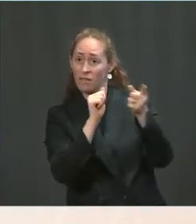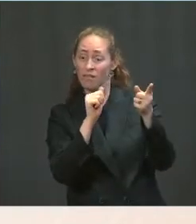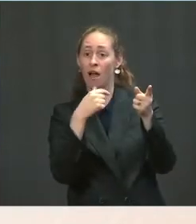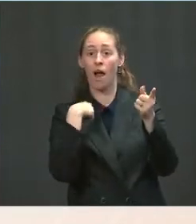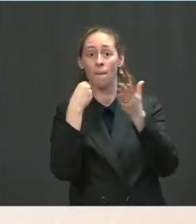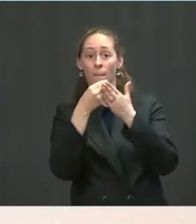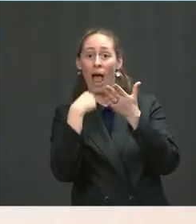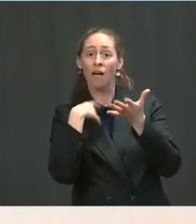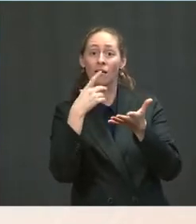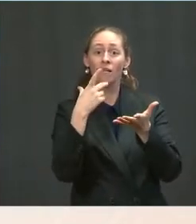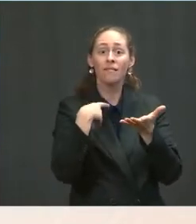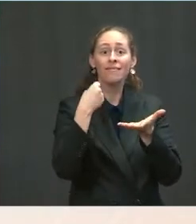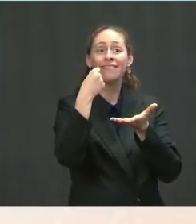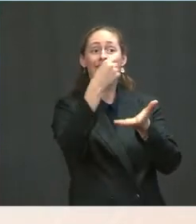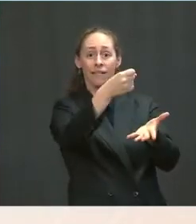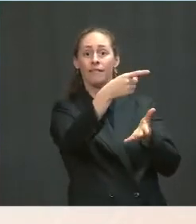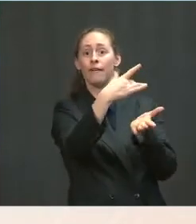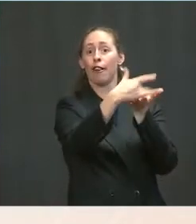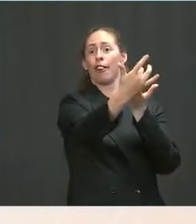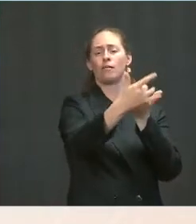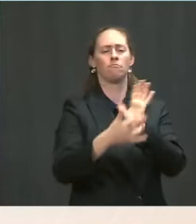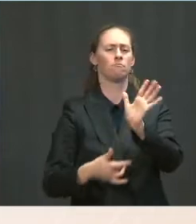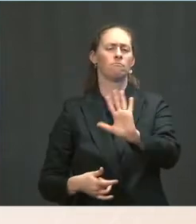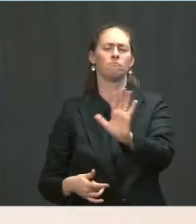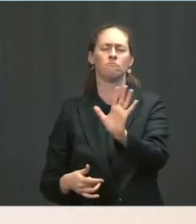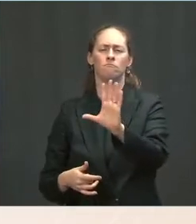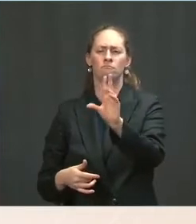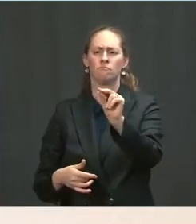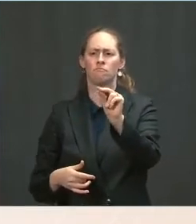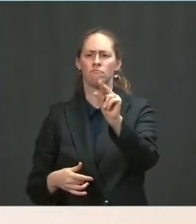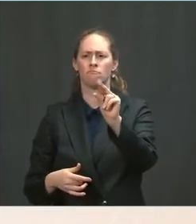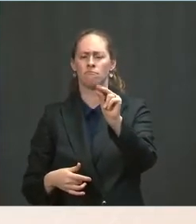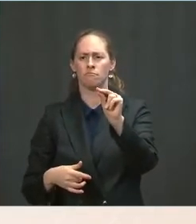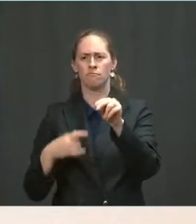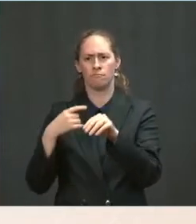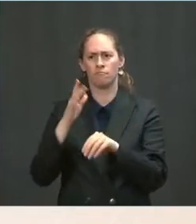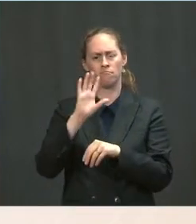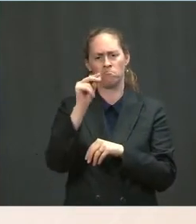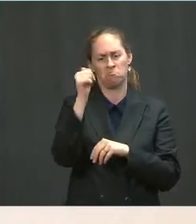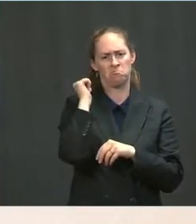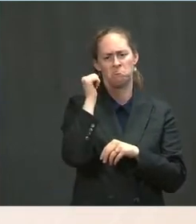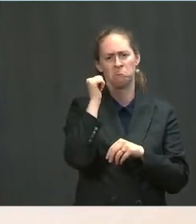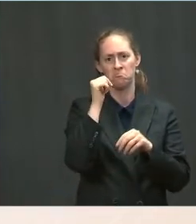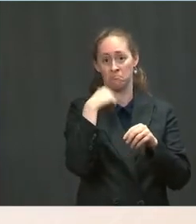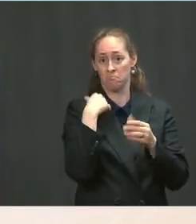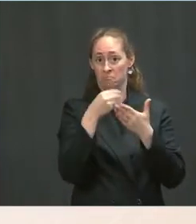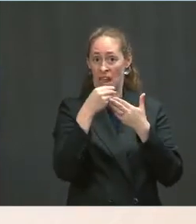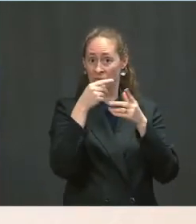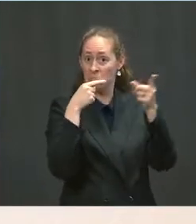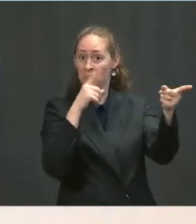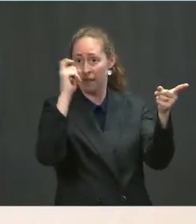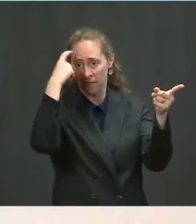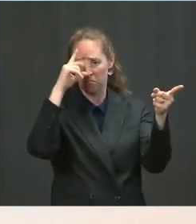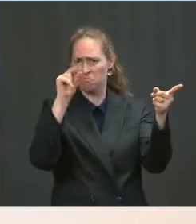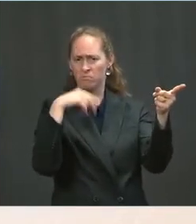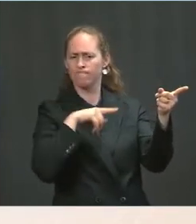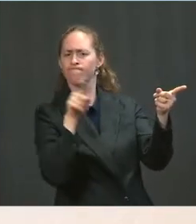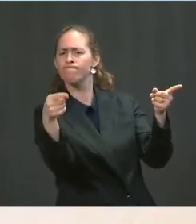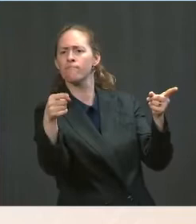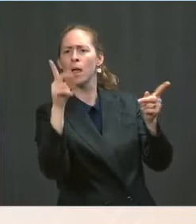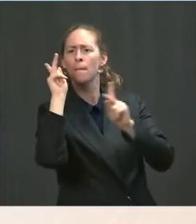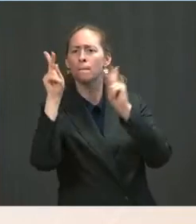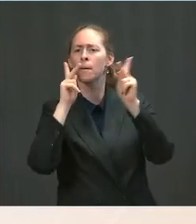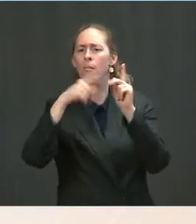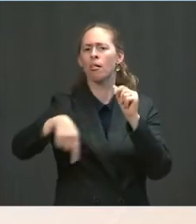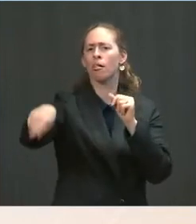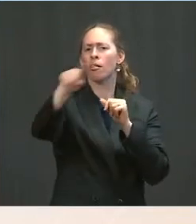It's working as well with the organizations on the ground. So that is also critical and important. And